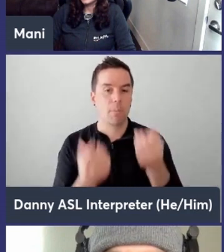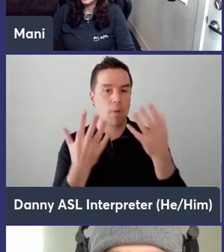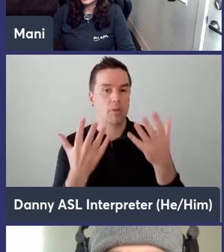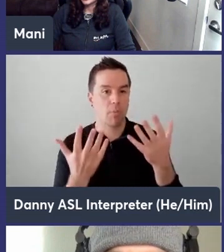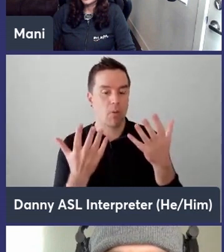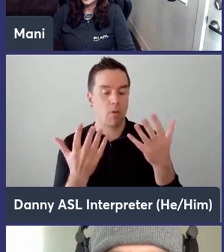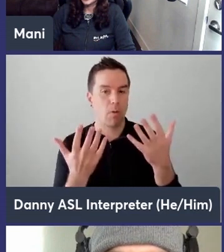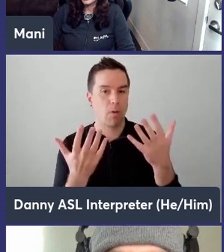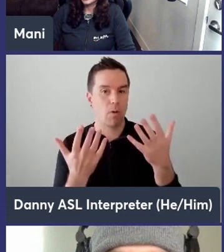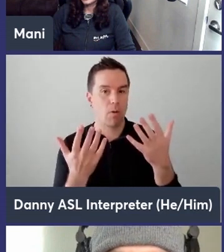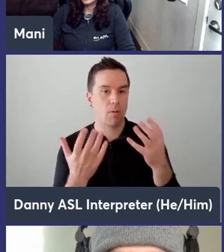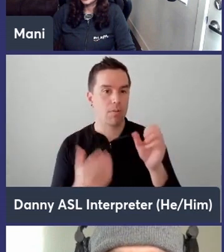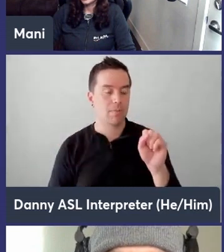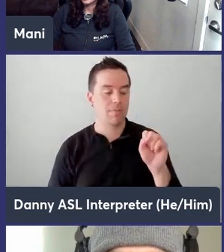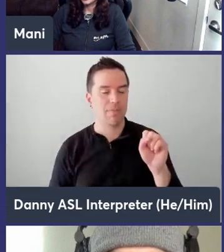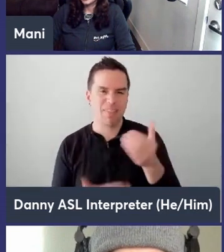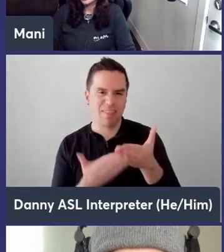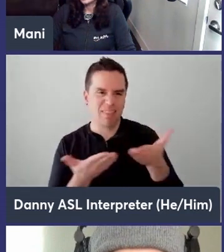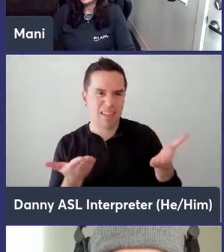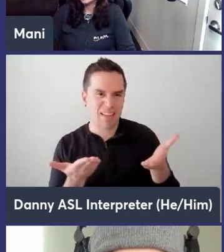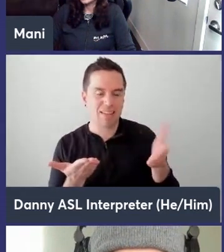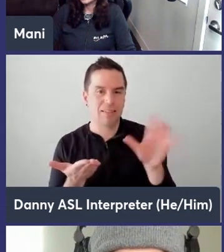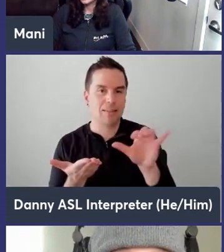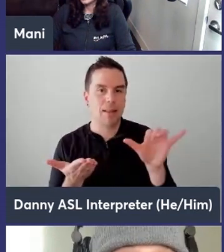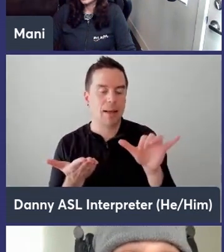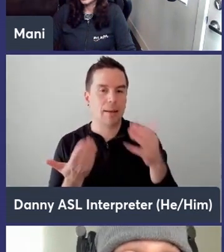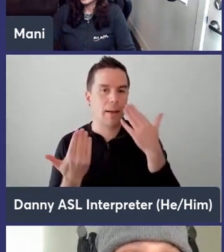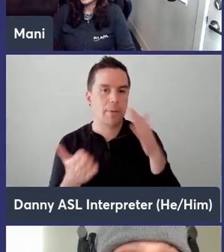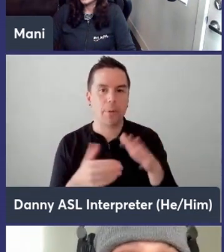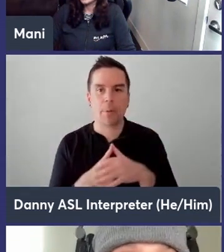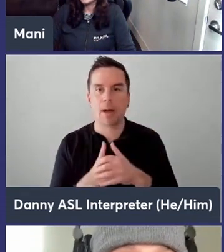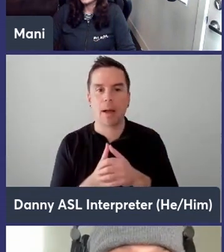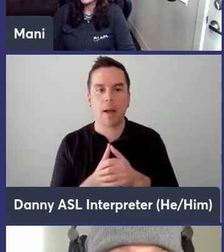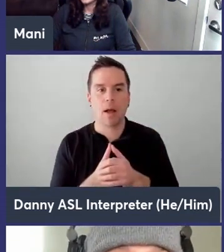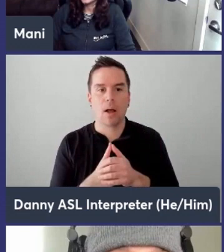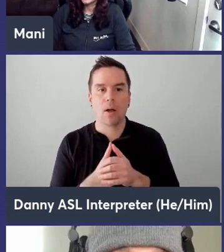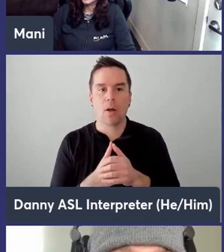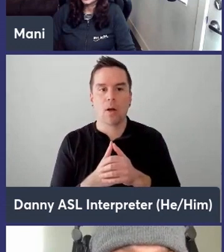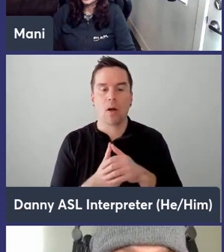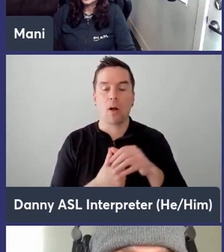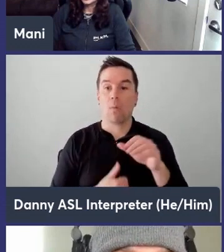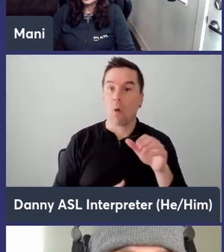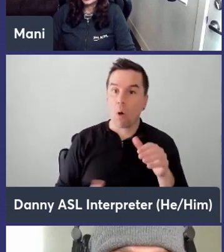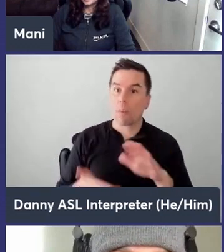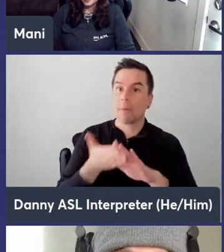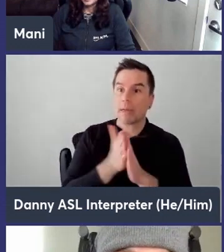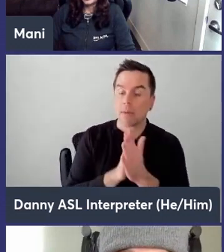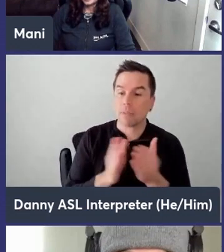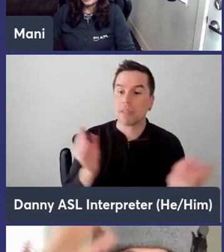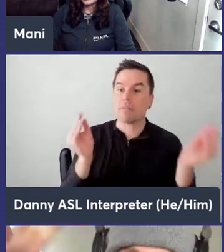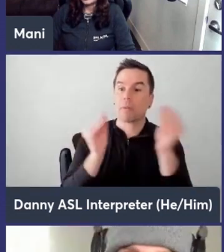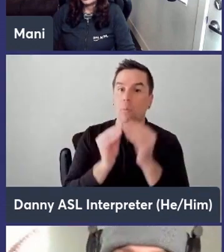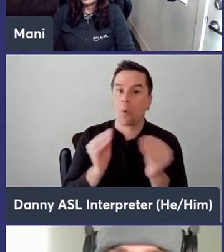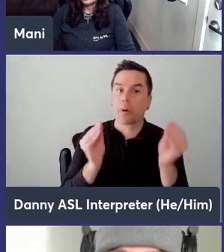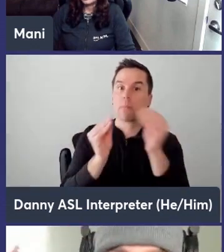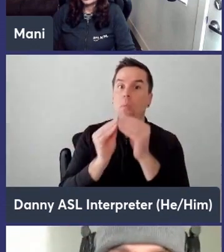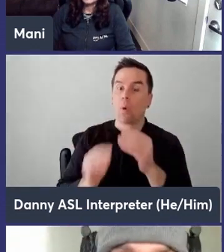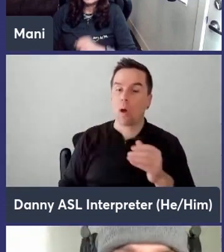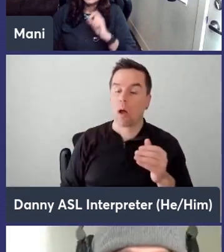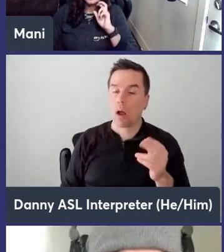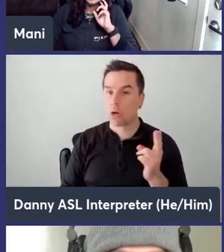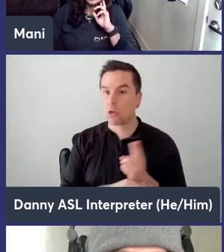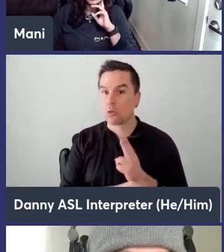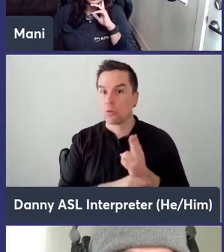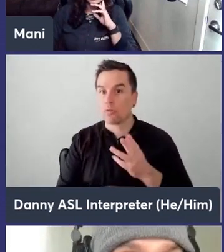multiple stuff like, I don't know, it's well, it becomes even more and more useful the